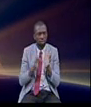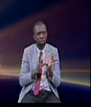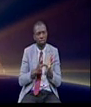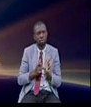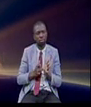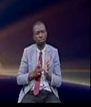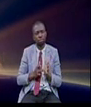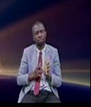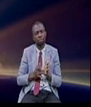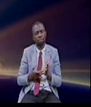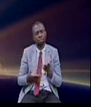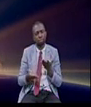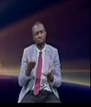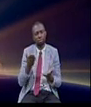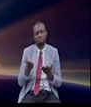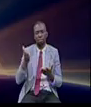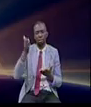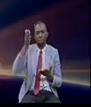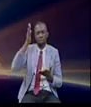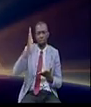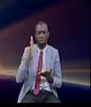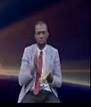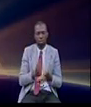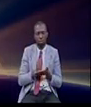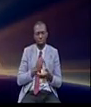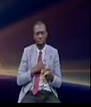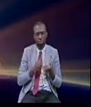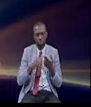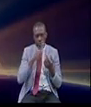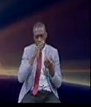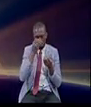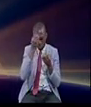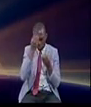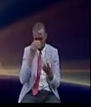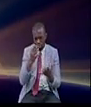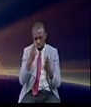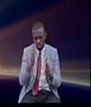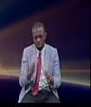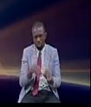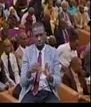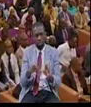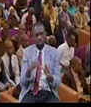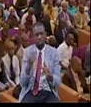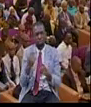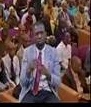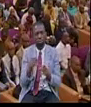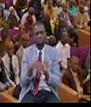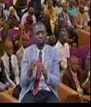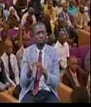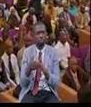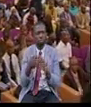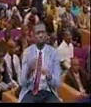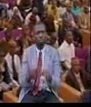May God help us to be doers of the word. Amen.